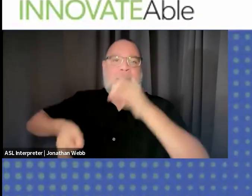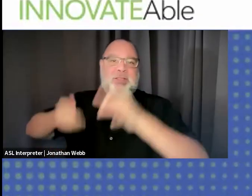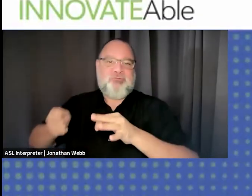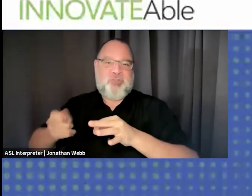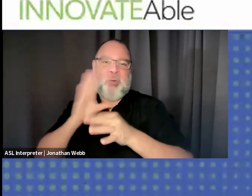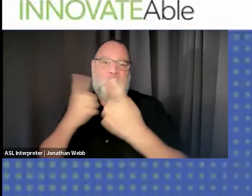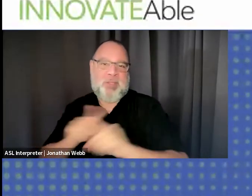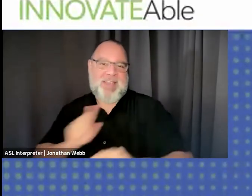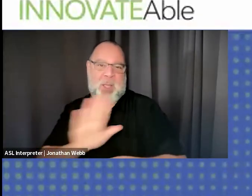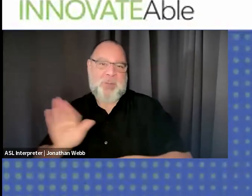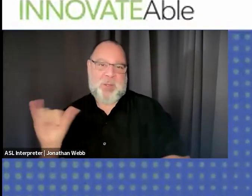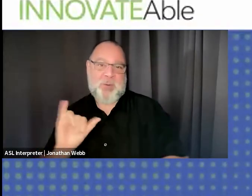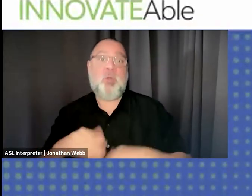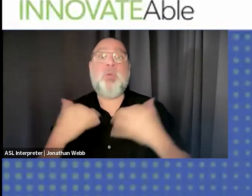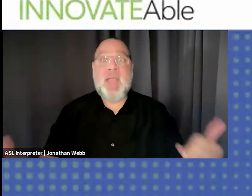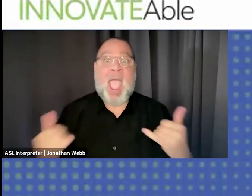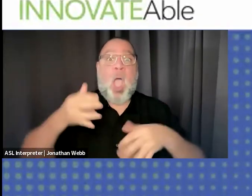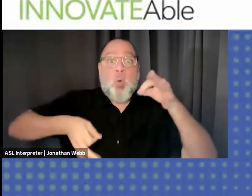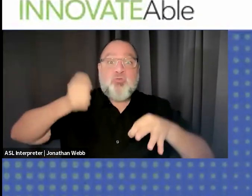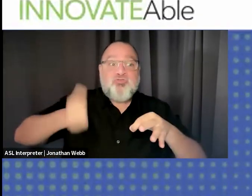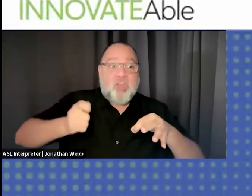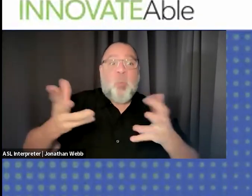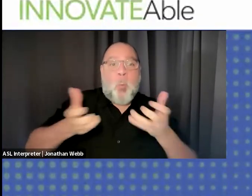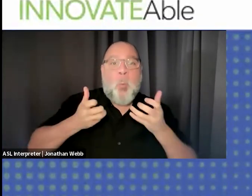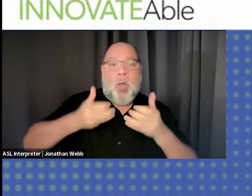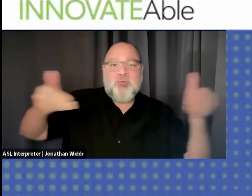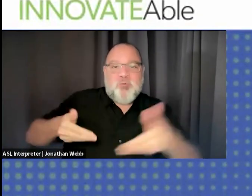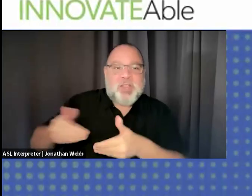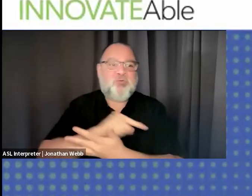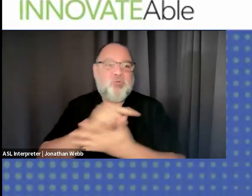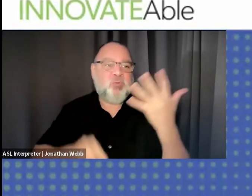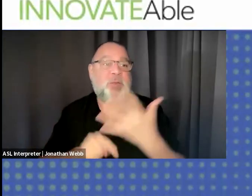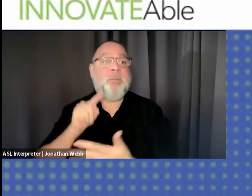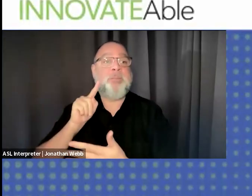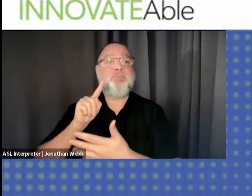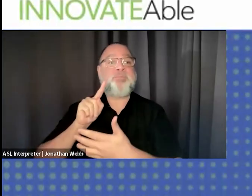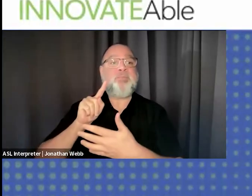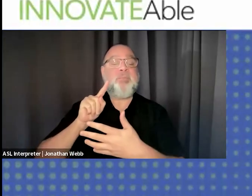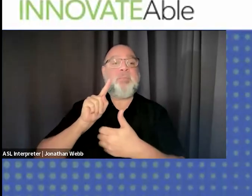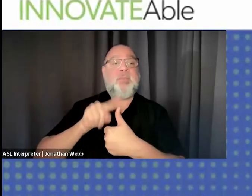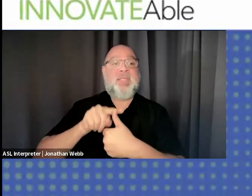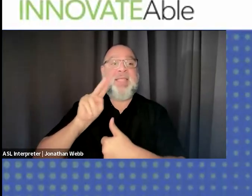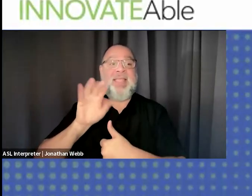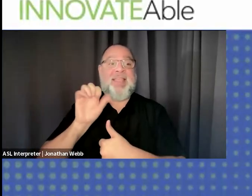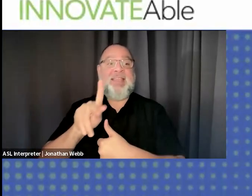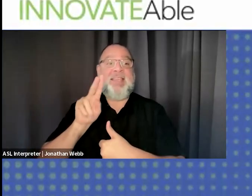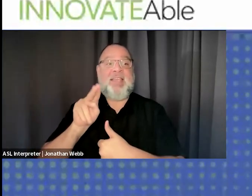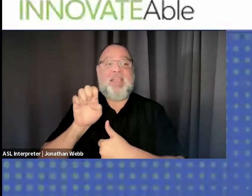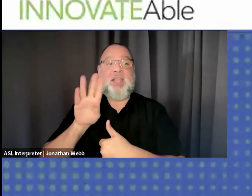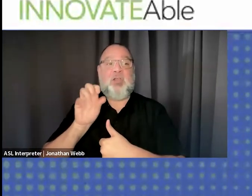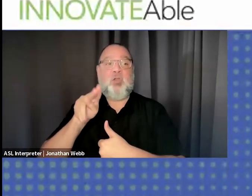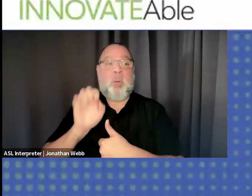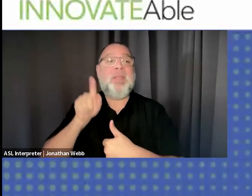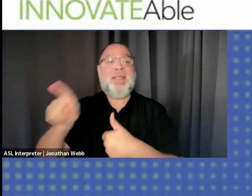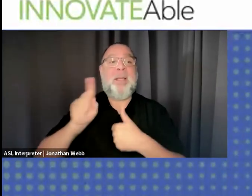and introduce our fabulous judges. First, we have Nick Nurbin. He is the Media and Digital Director